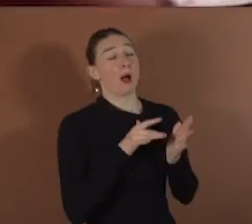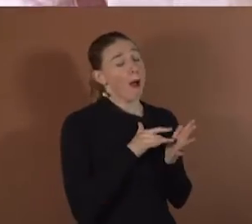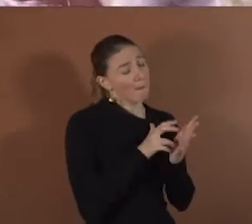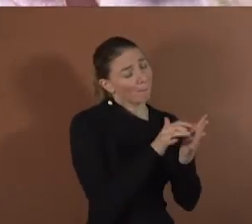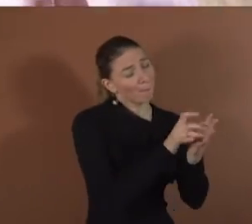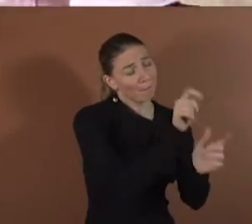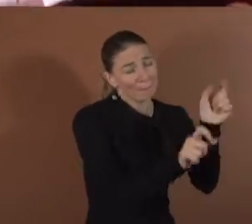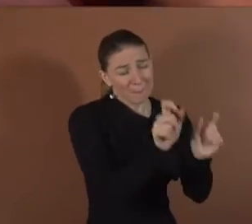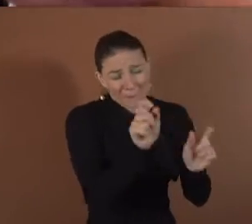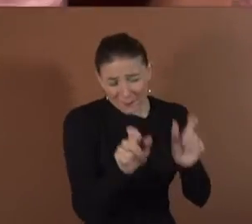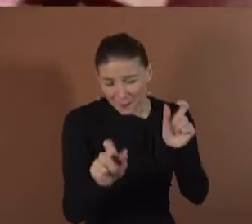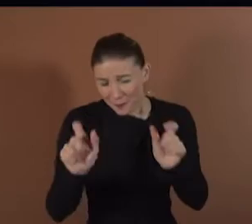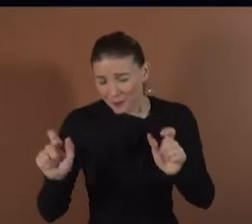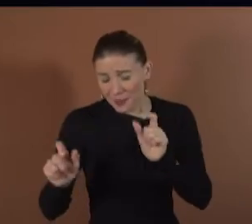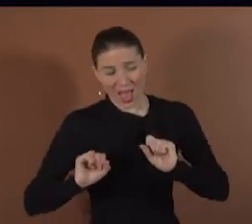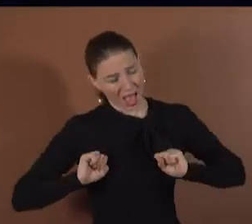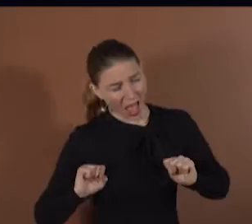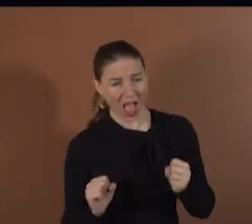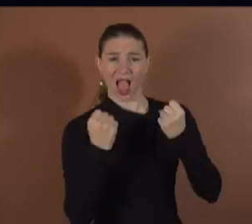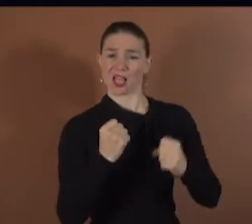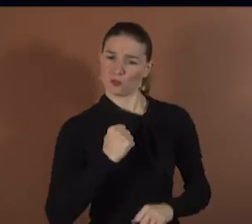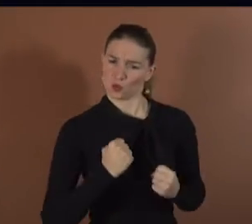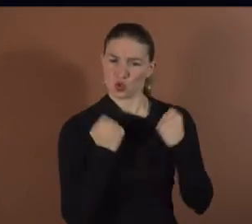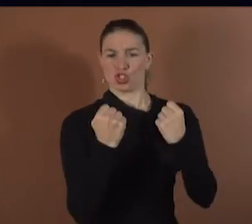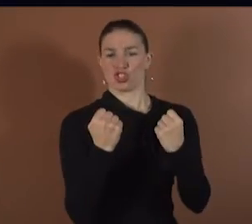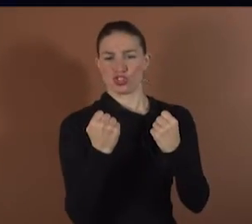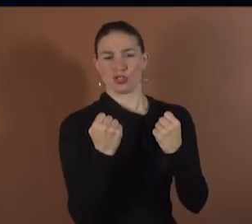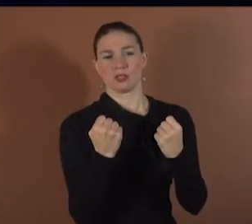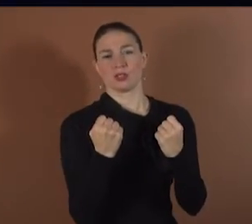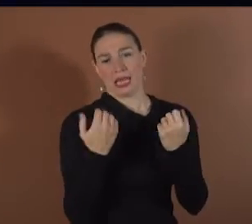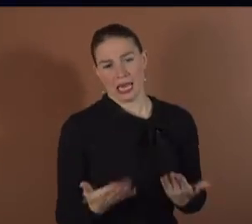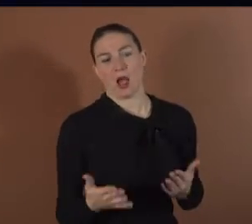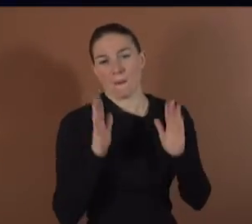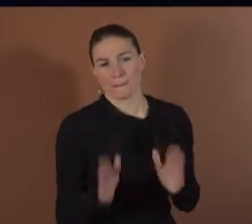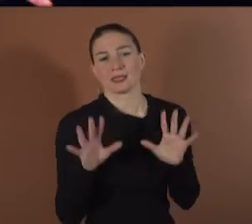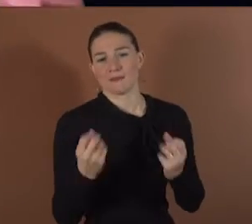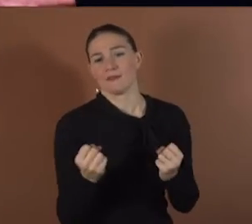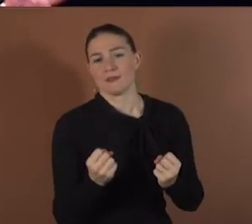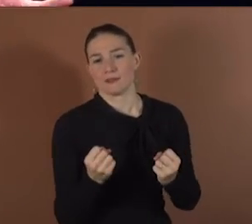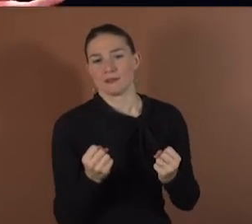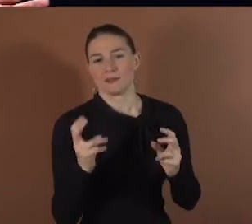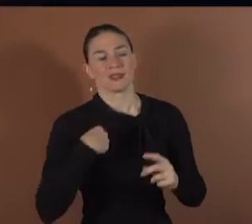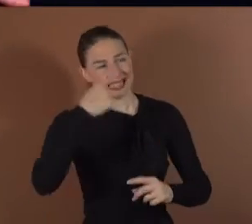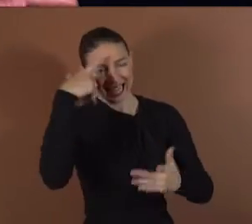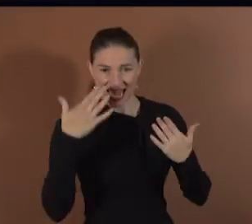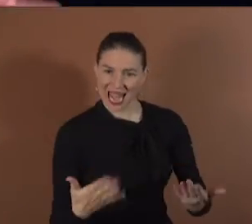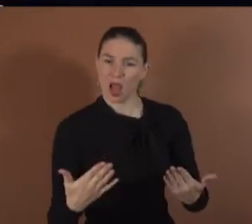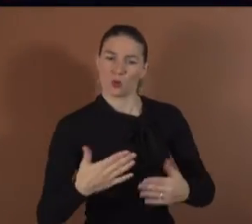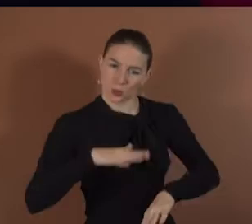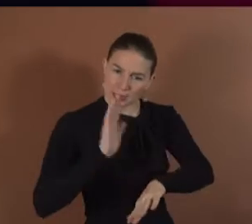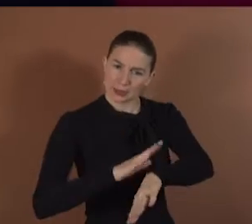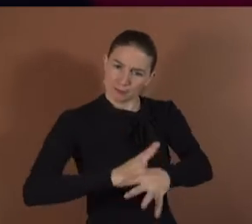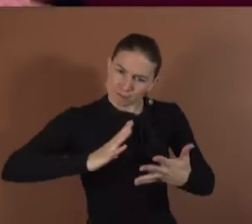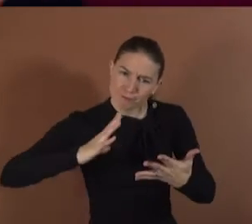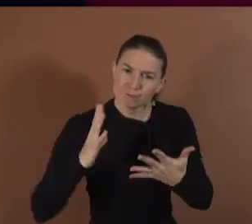critically needed now for us to create a better future. And I believe now is the time for us to make